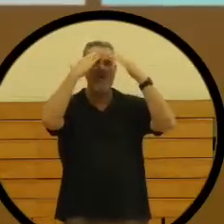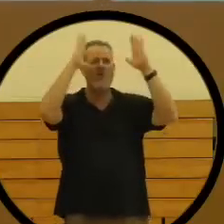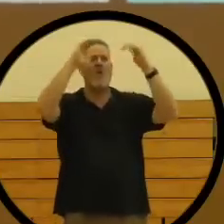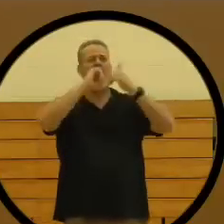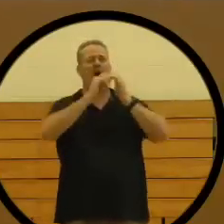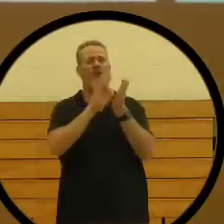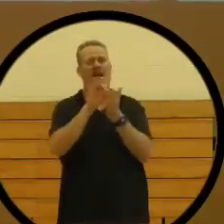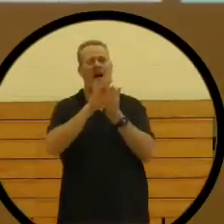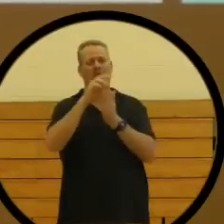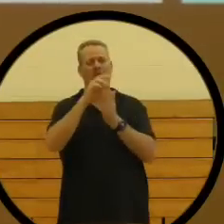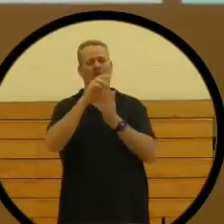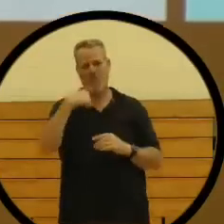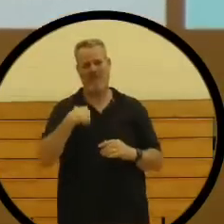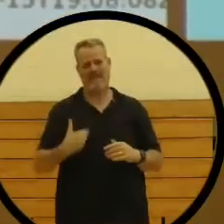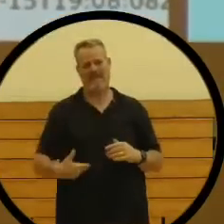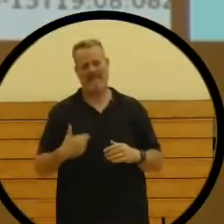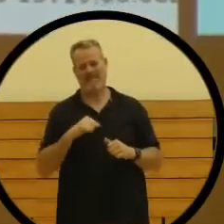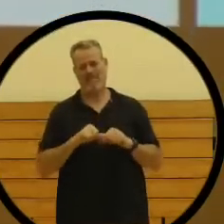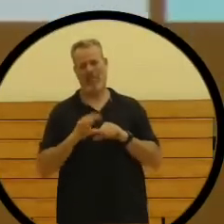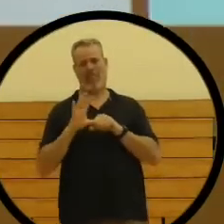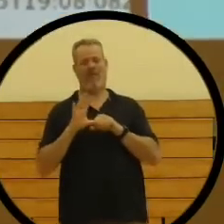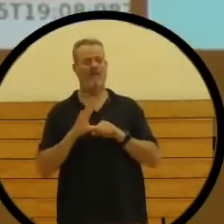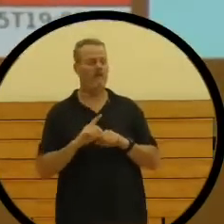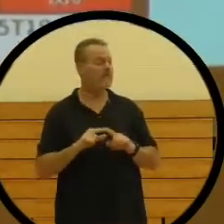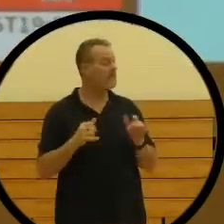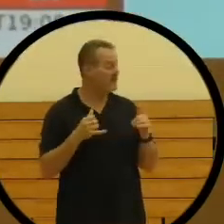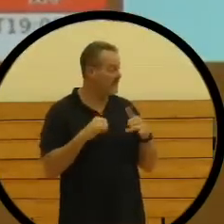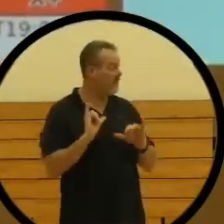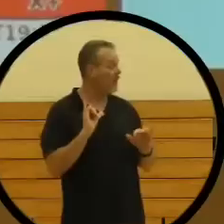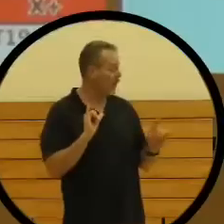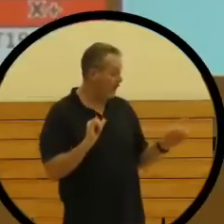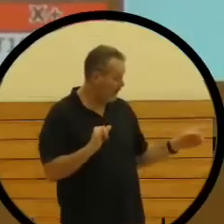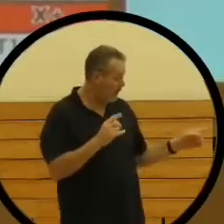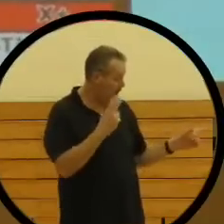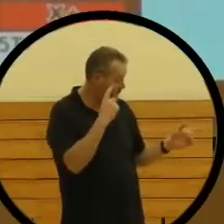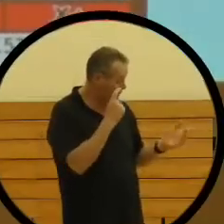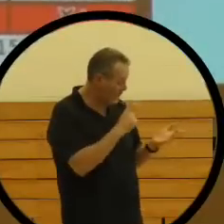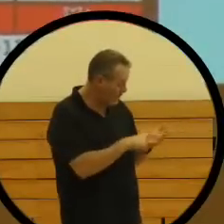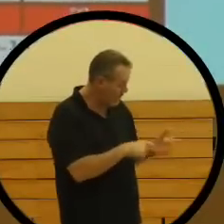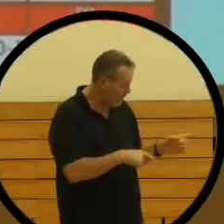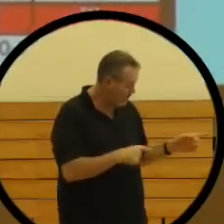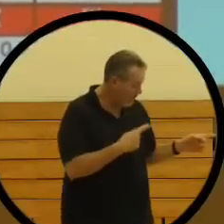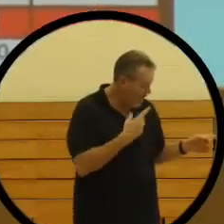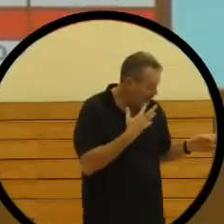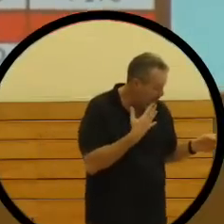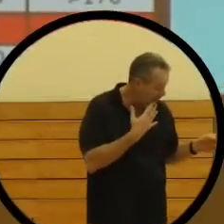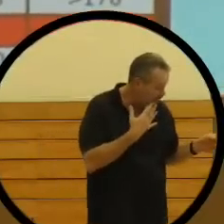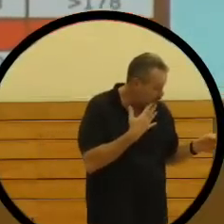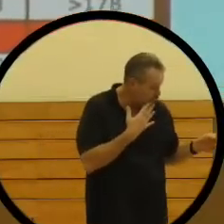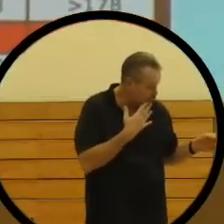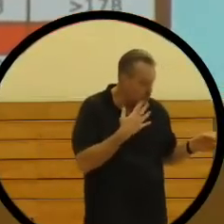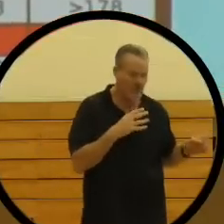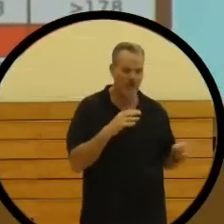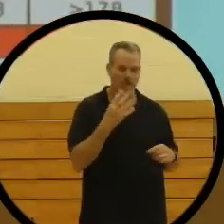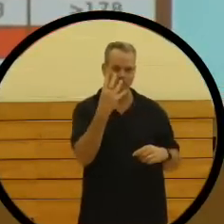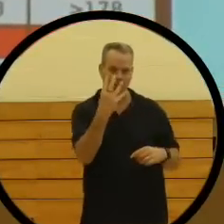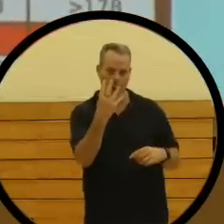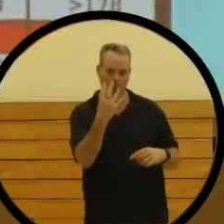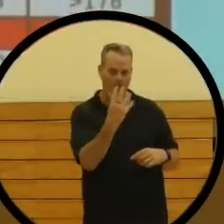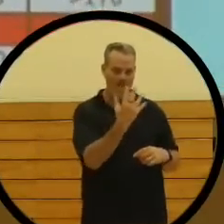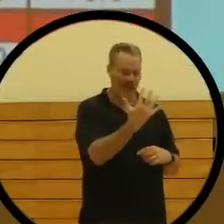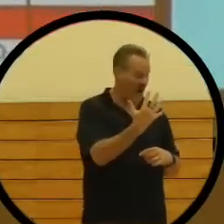is? But still, these things, you can see that the color is down in here below 5